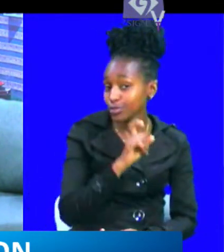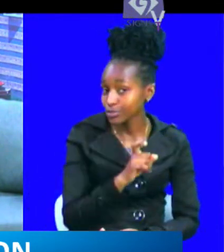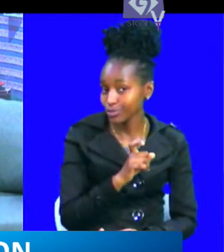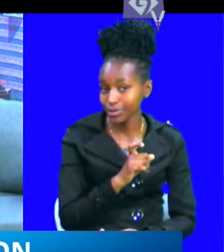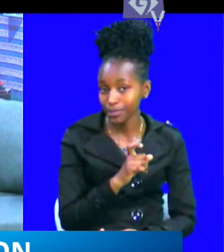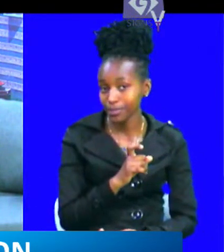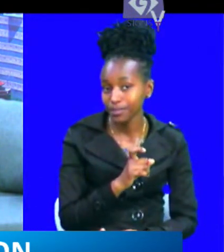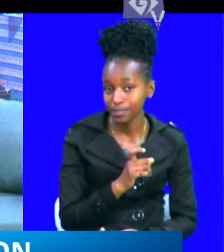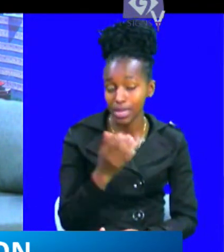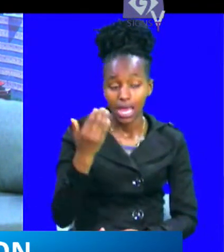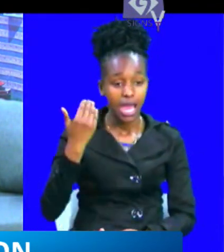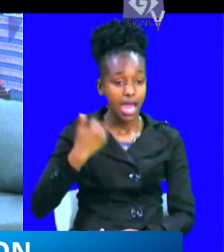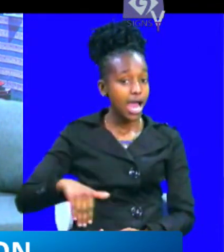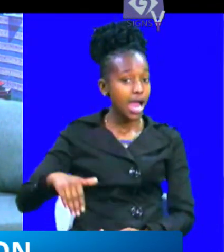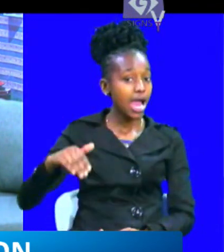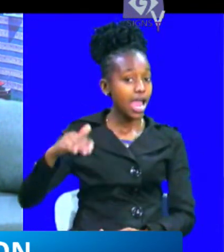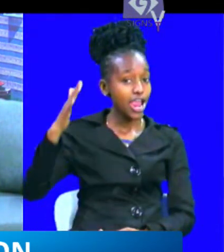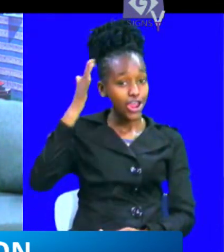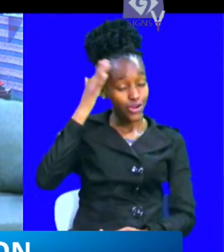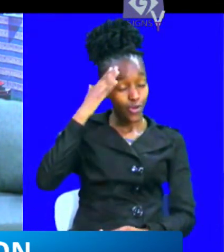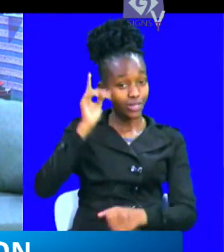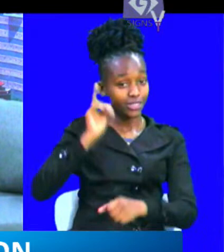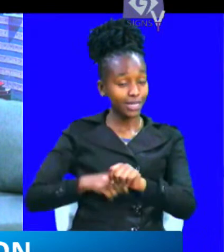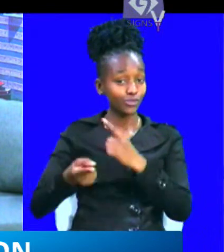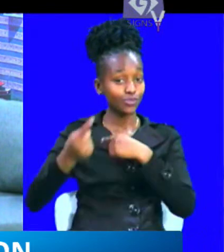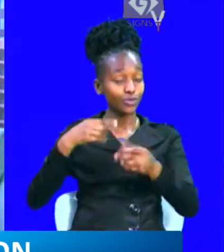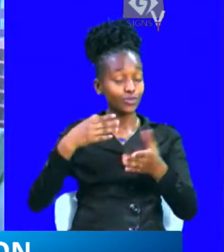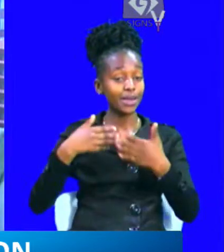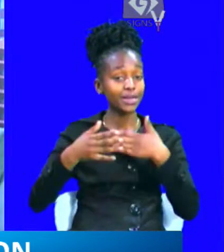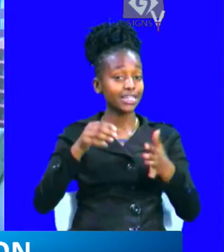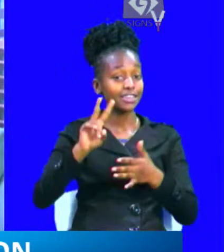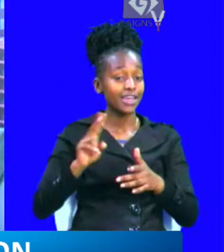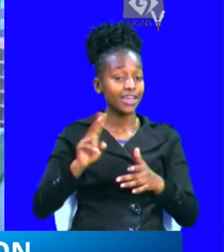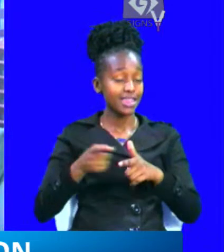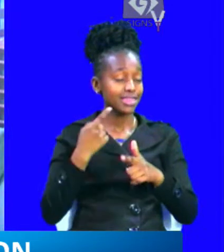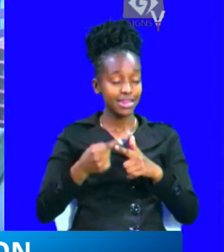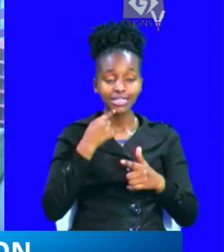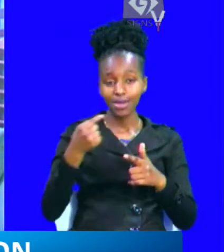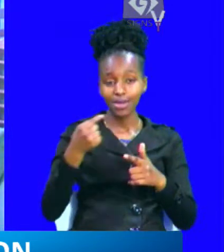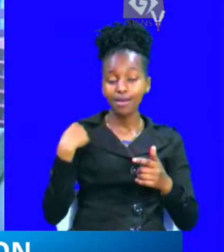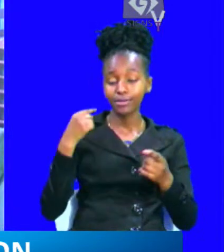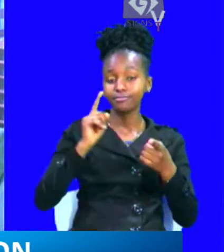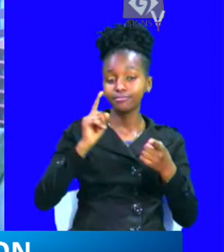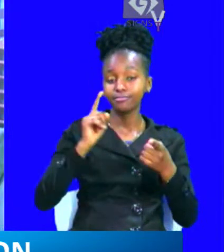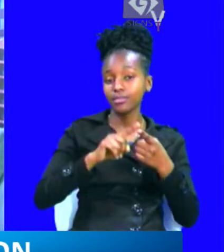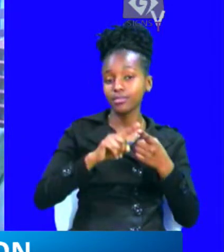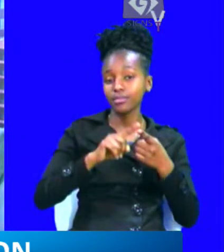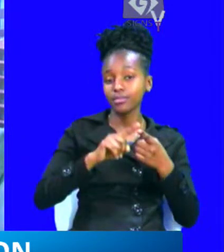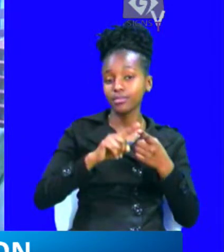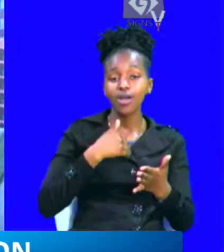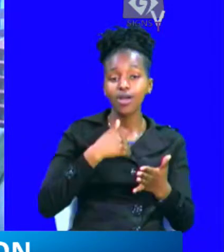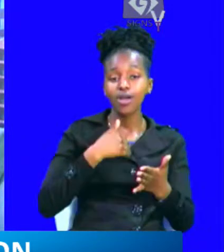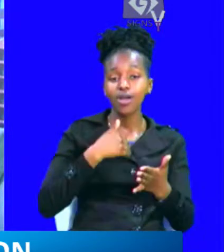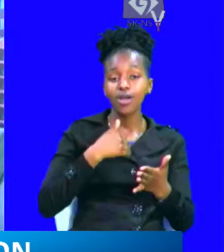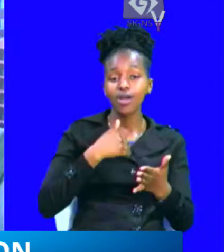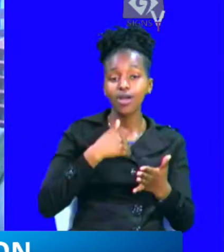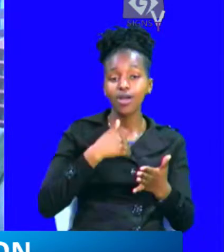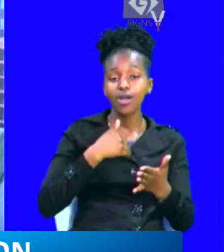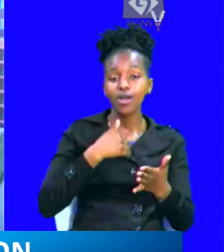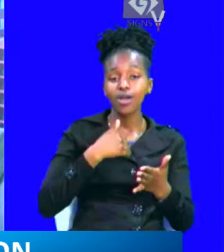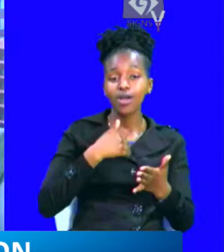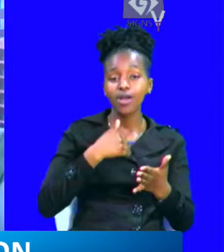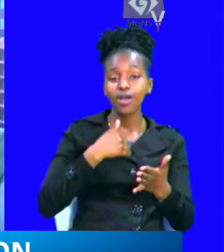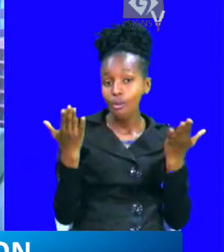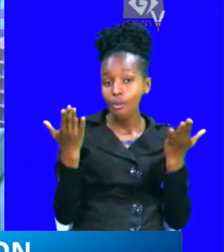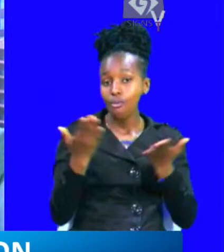Yes. And us being here is actually part of the reason. Like number one, Yes. like I'm saying, we're trying to be a very inclusive organization.